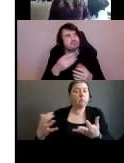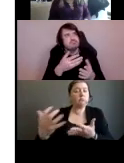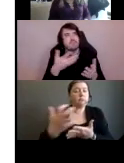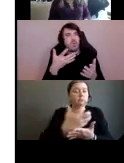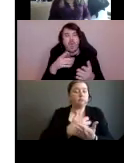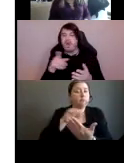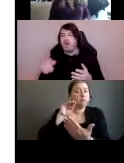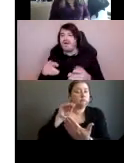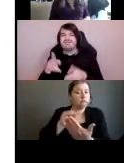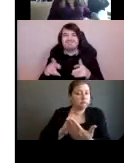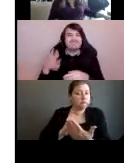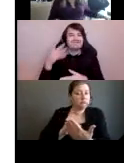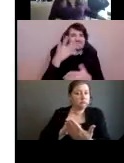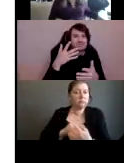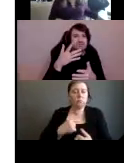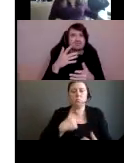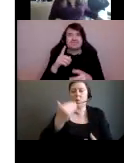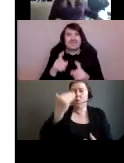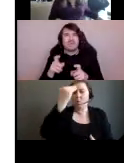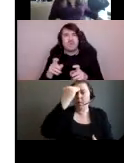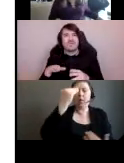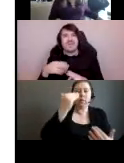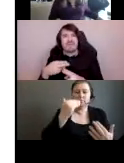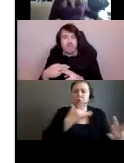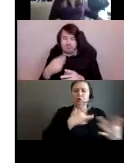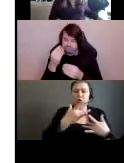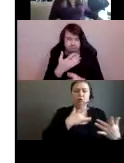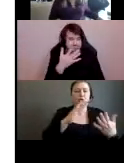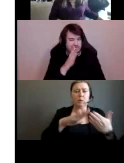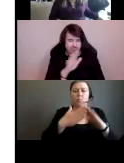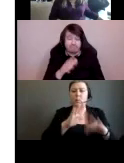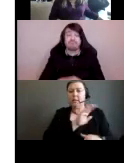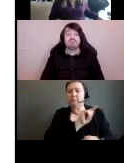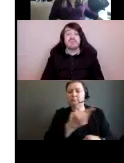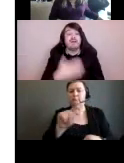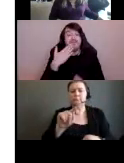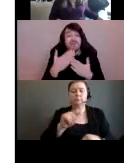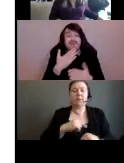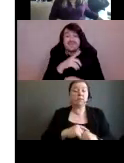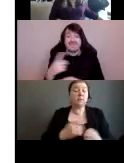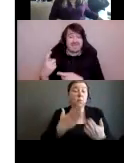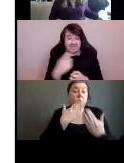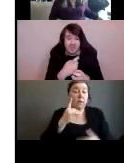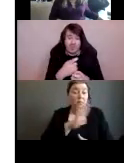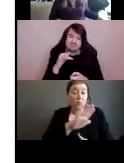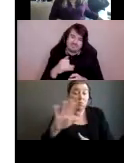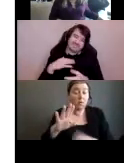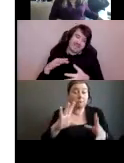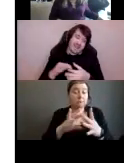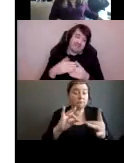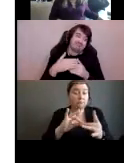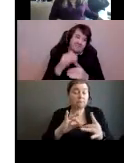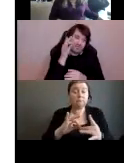We're aware of the concerns within the community. Thank you very much for all of your questions and comments.